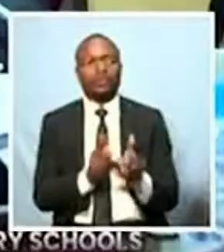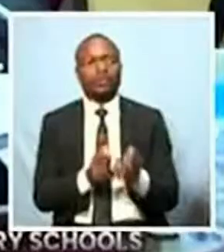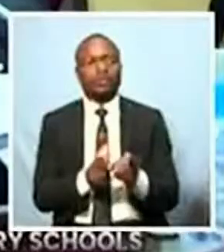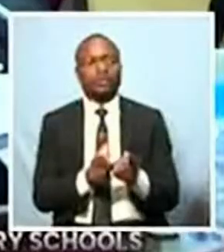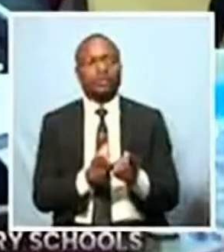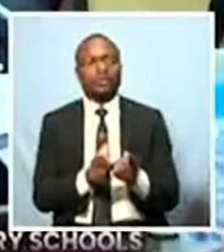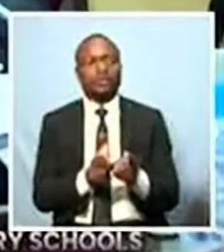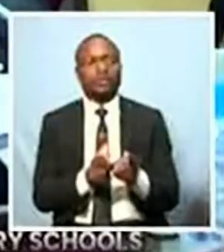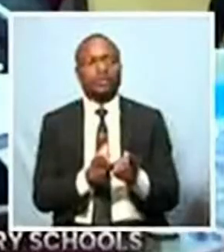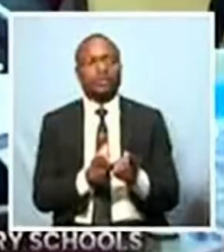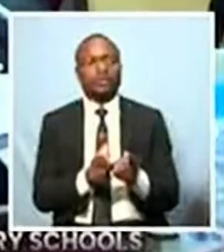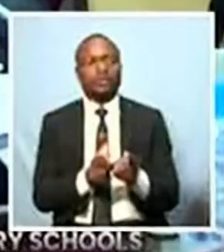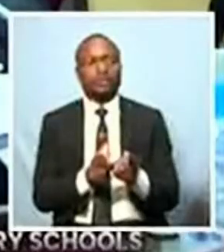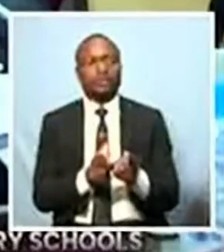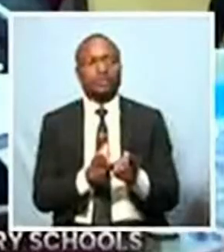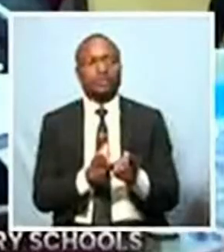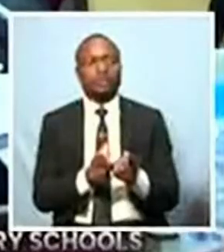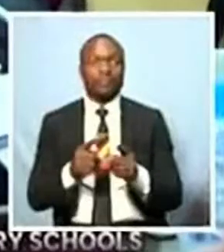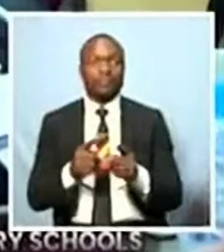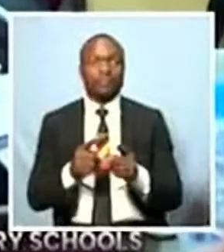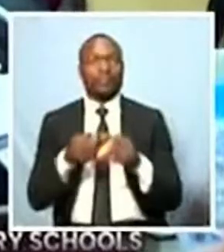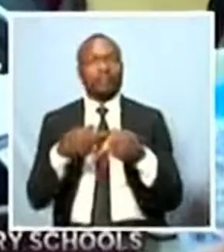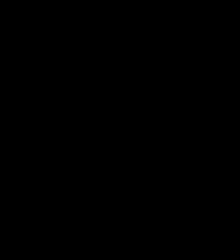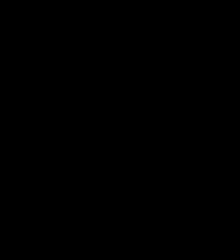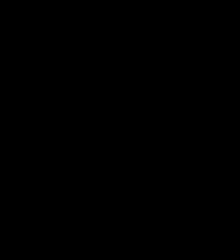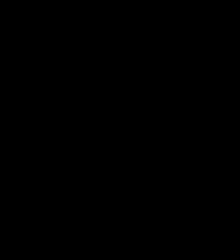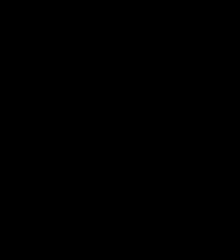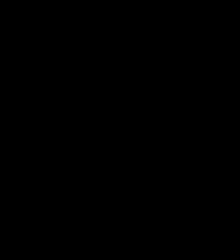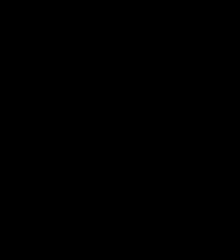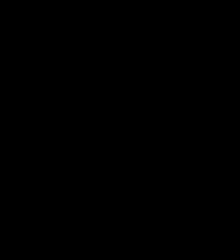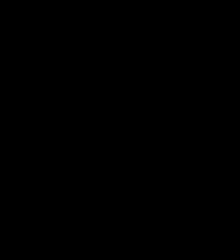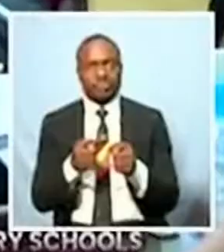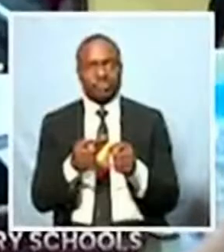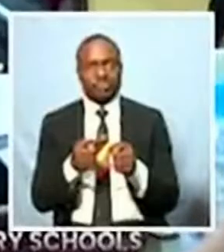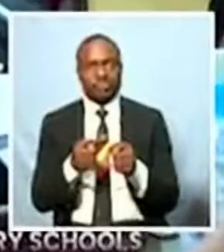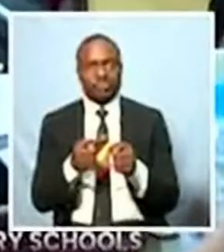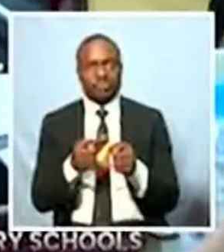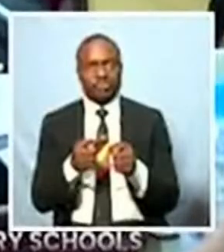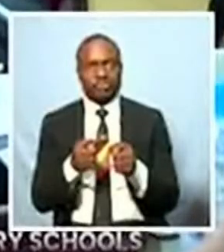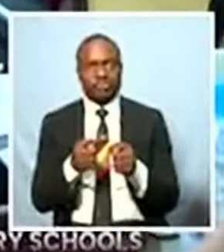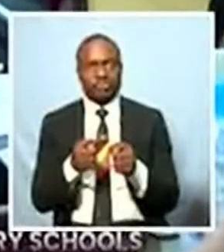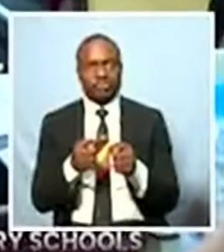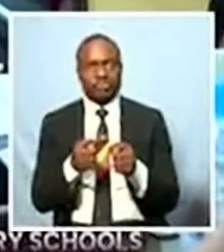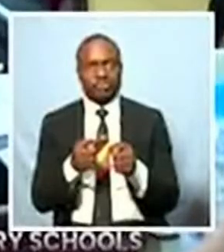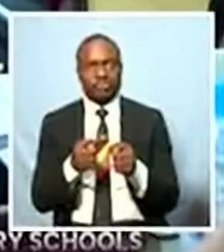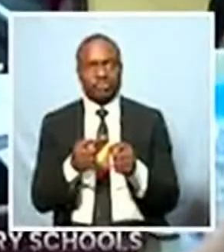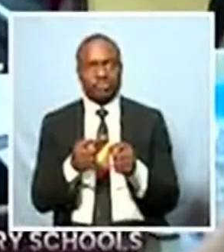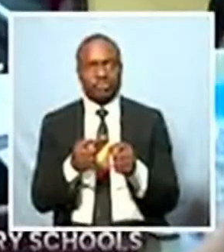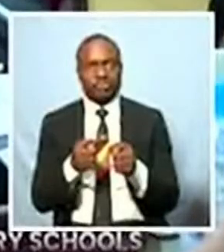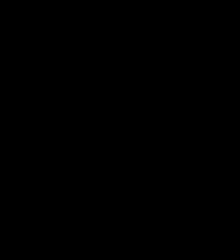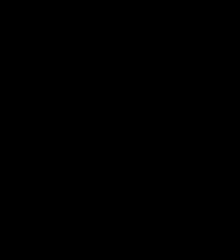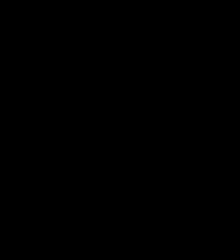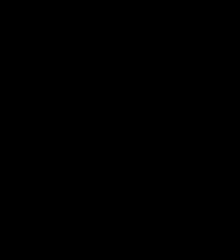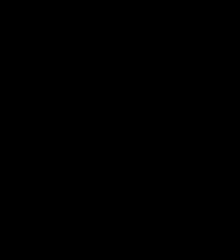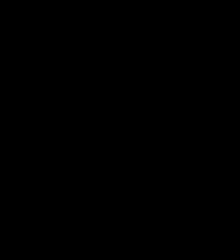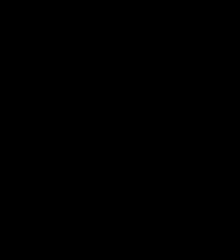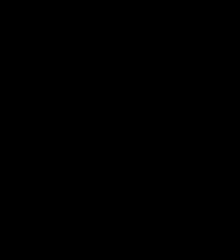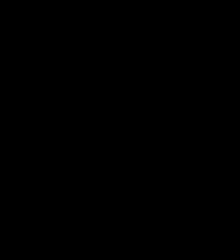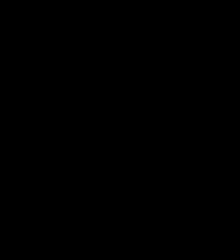Sometimes I will try to be controversial in balance.